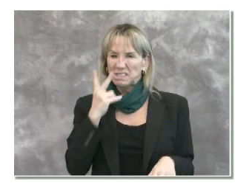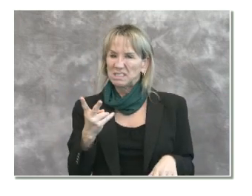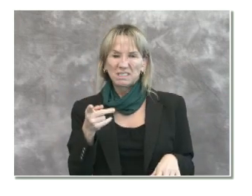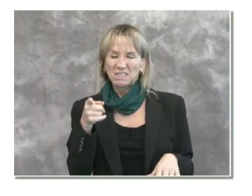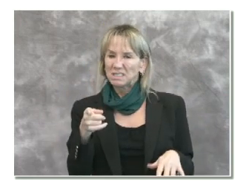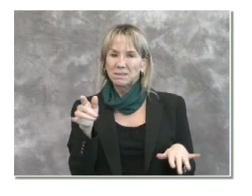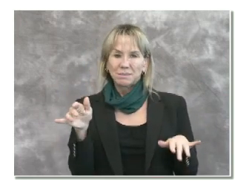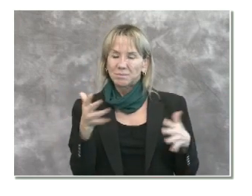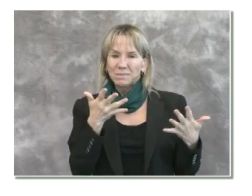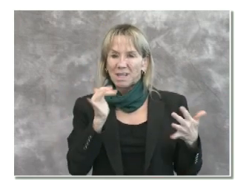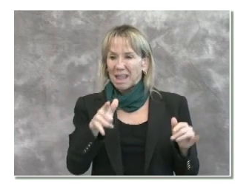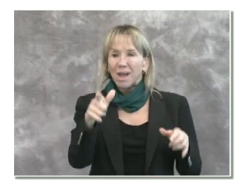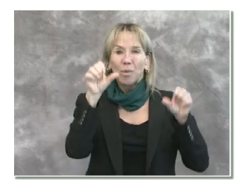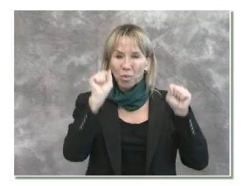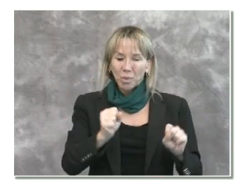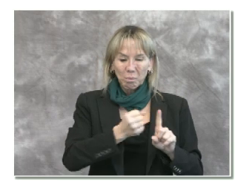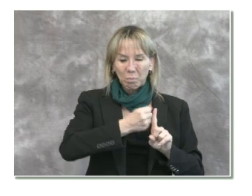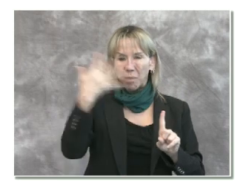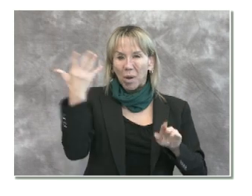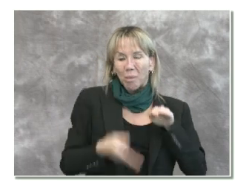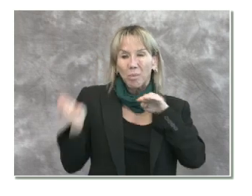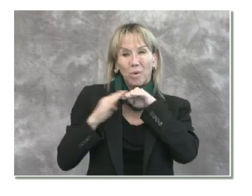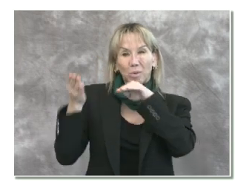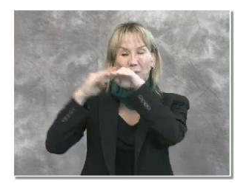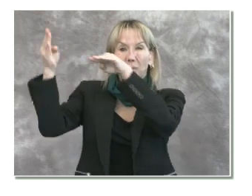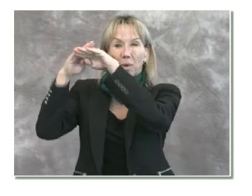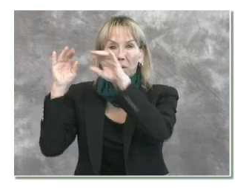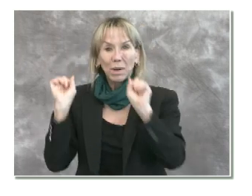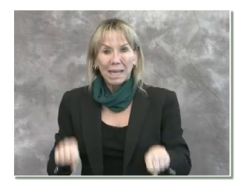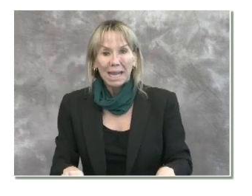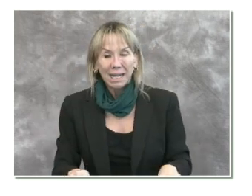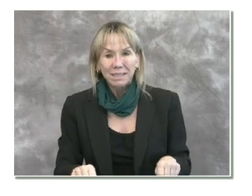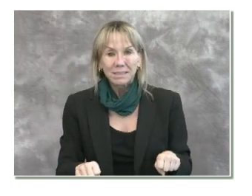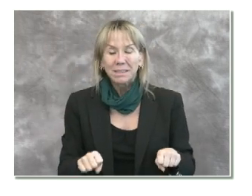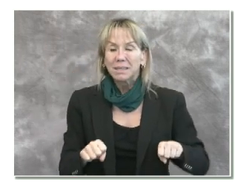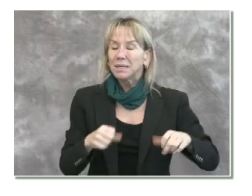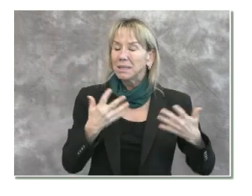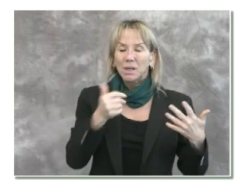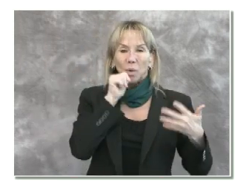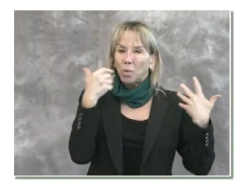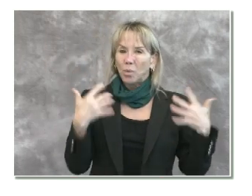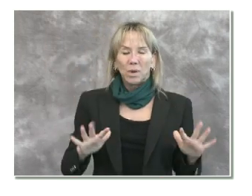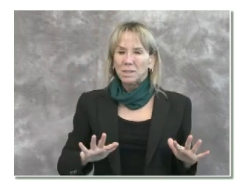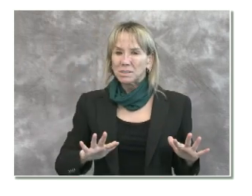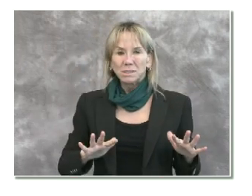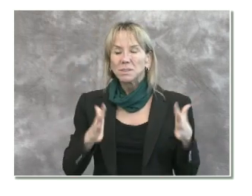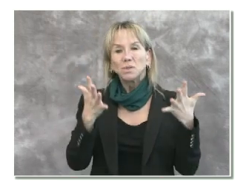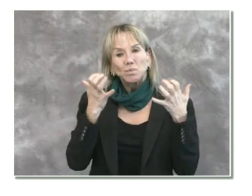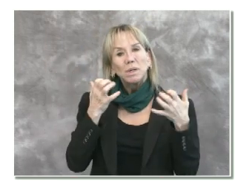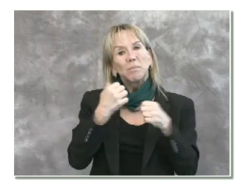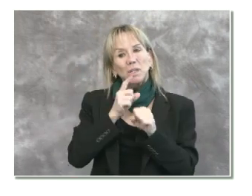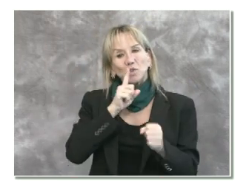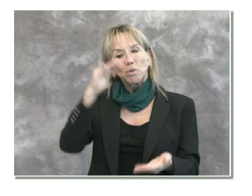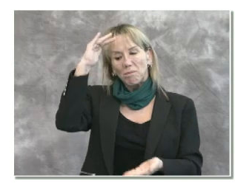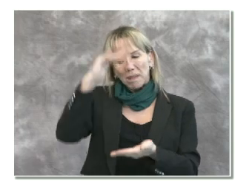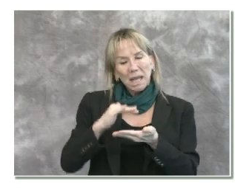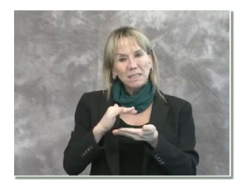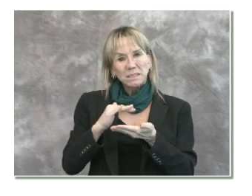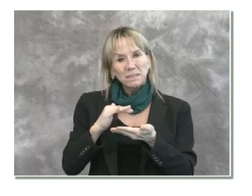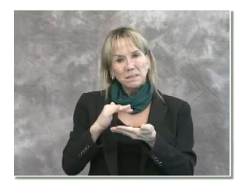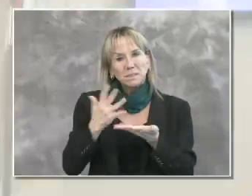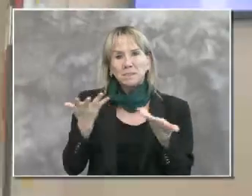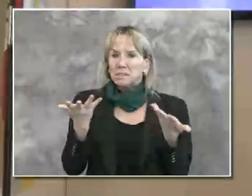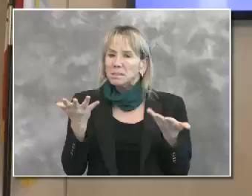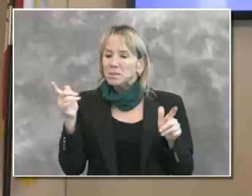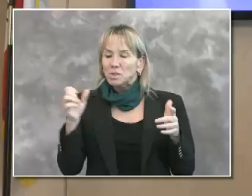of exponential growth is such that at the point at which you have significant spread, you have a much less ability to stop